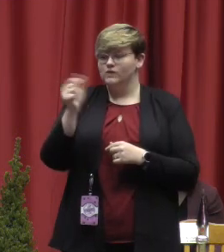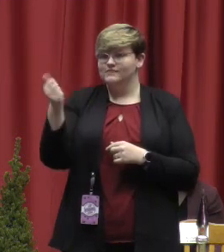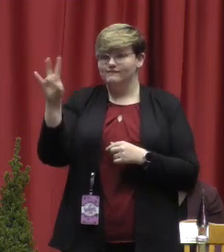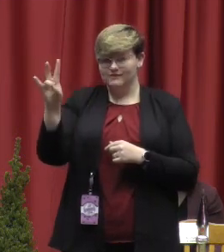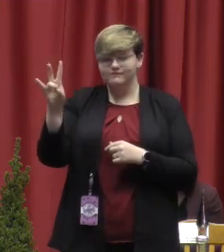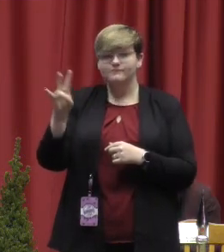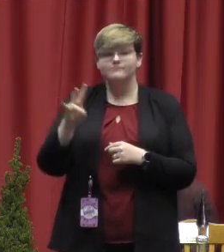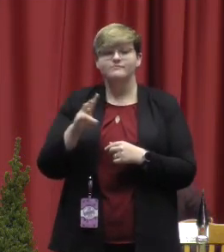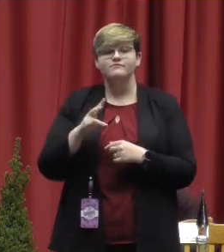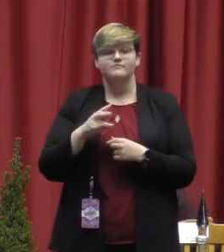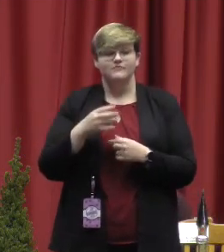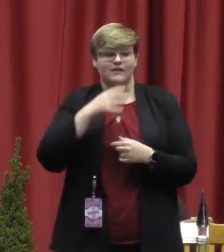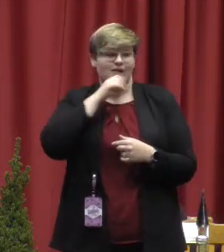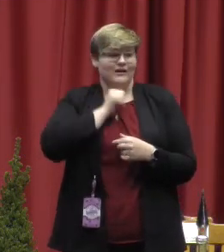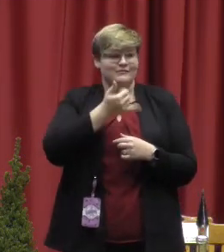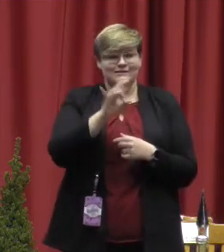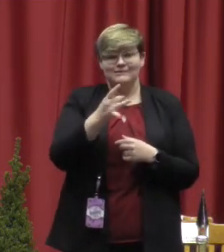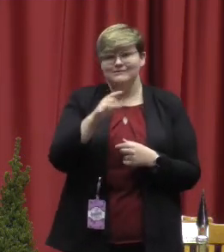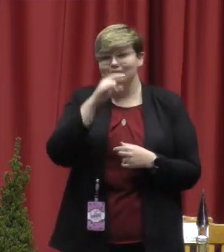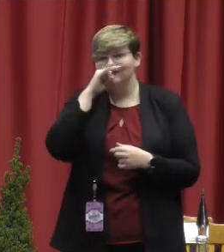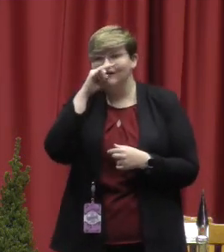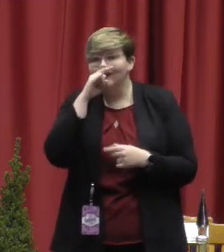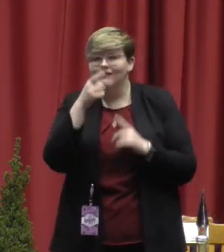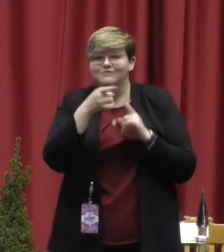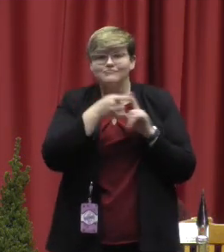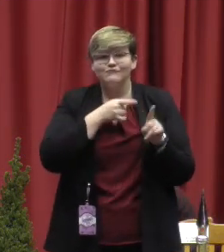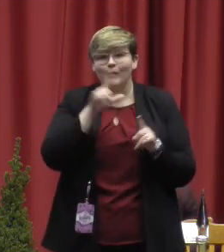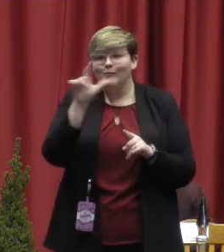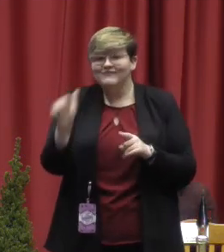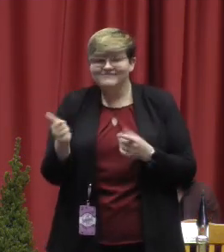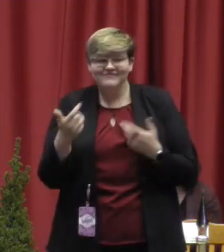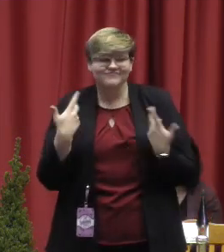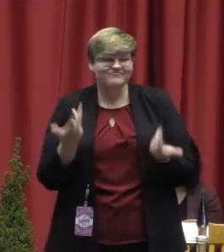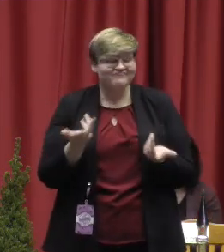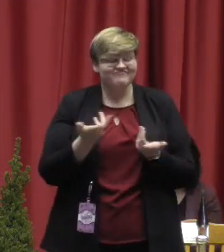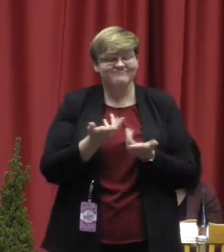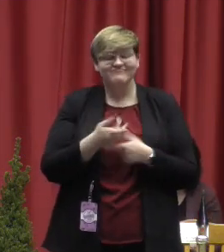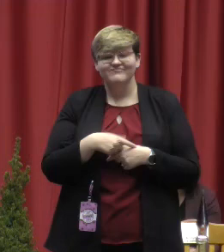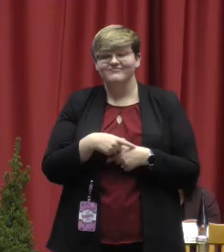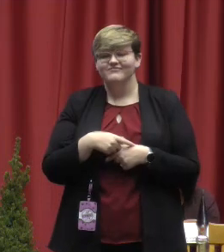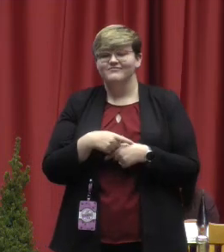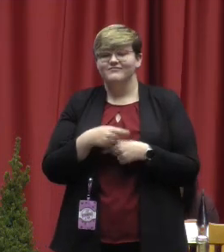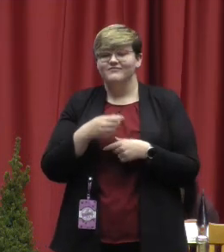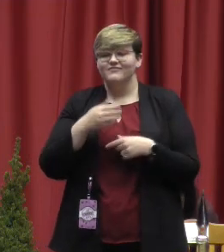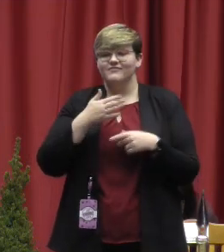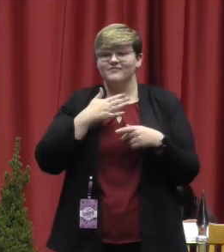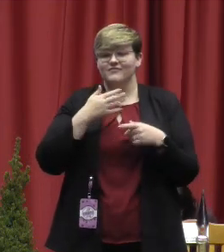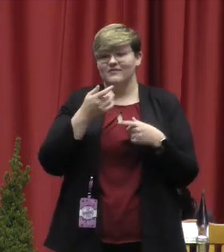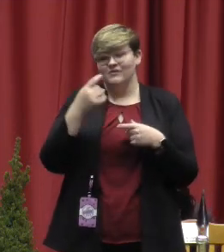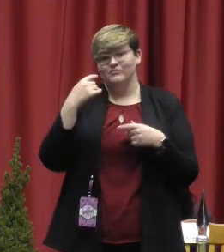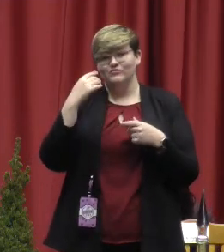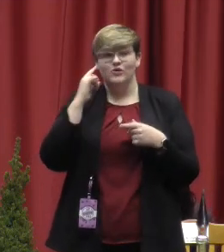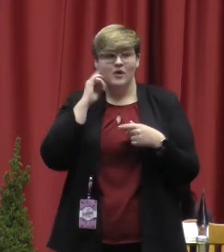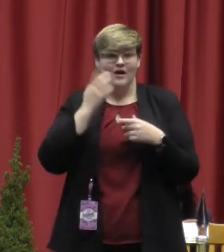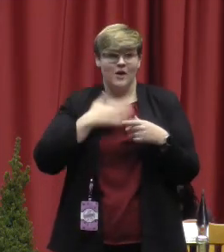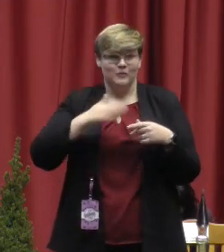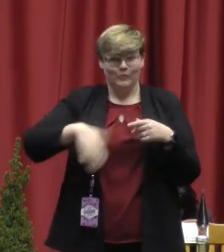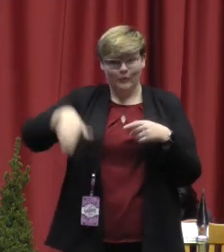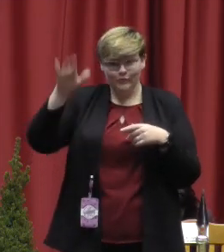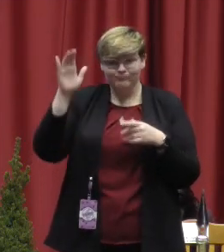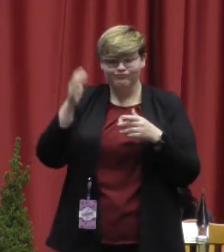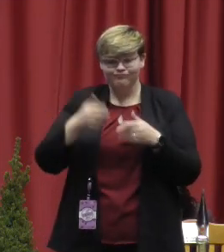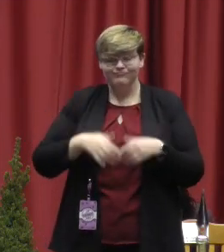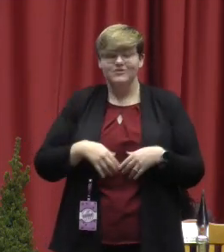2017. Just an 18-year-old kid from Logansport, Louisiana. You can ask my family, I was born and raised on a farm, right? We're